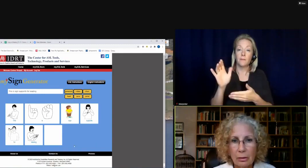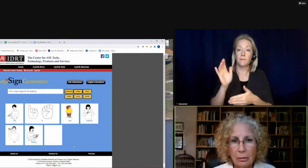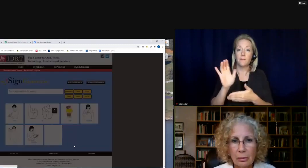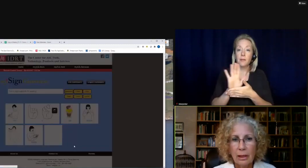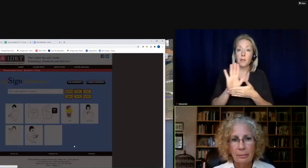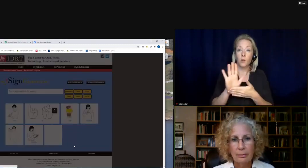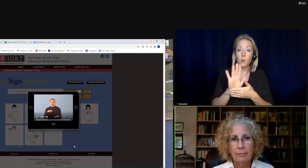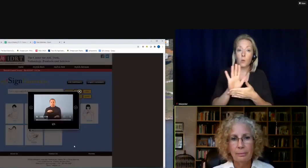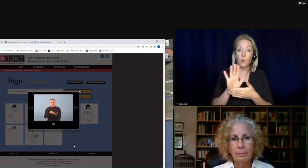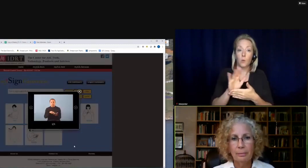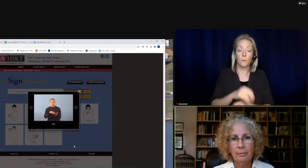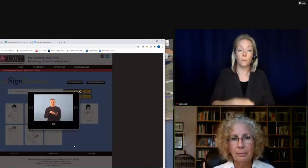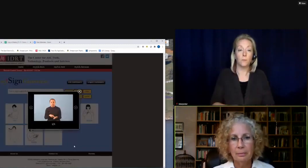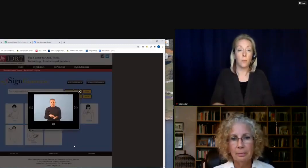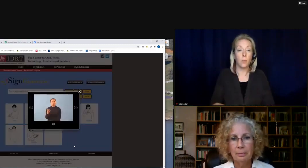So